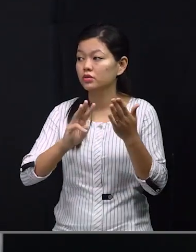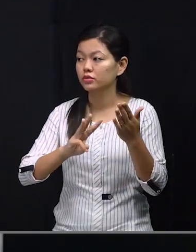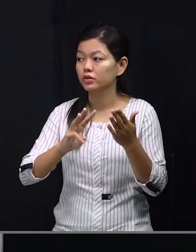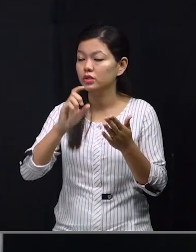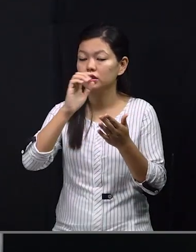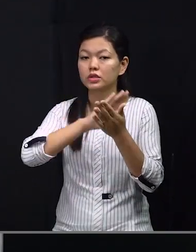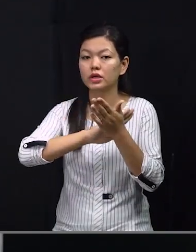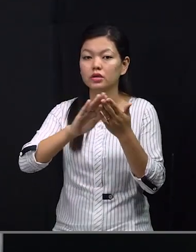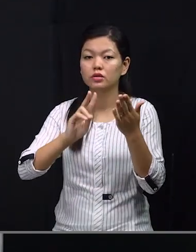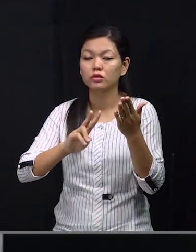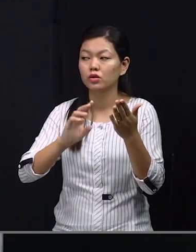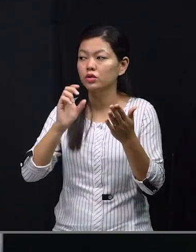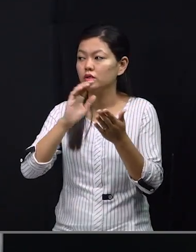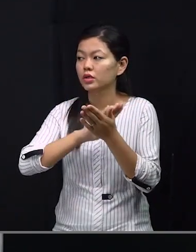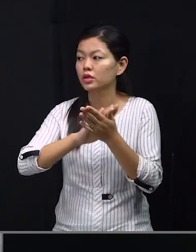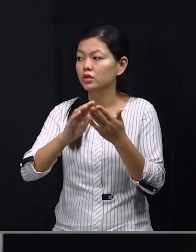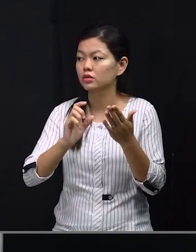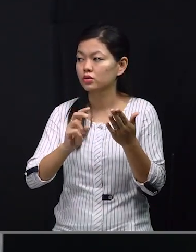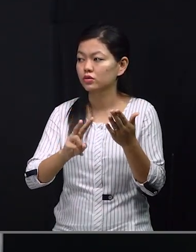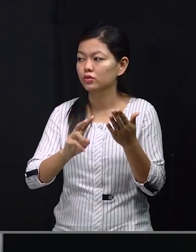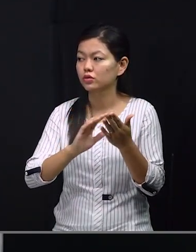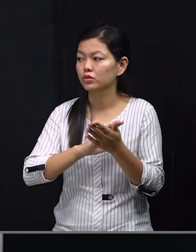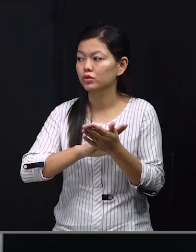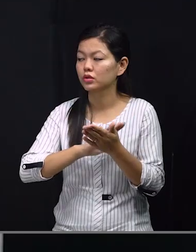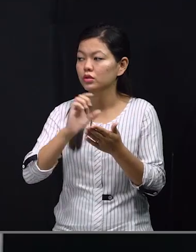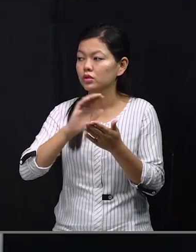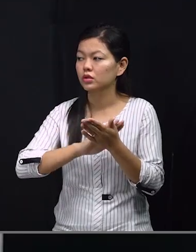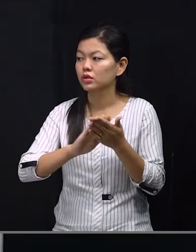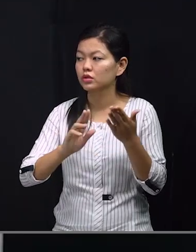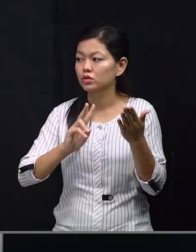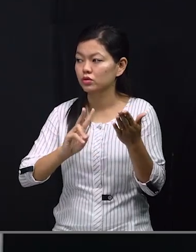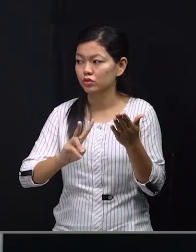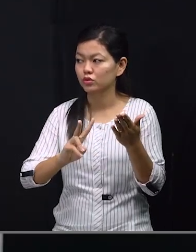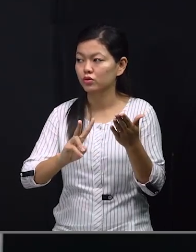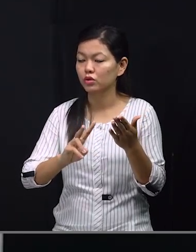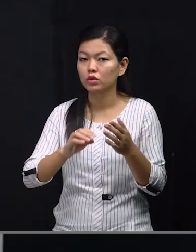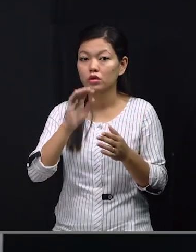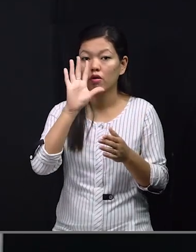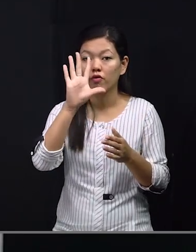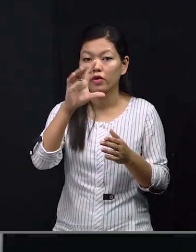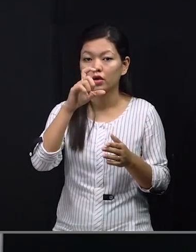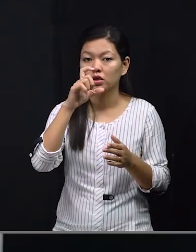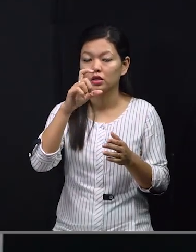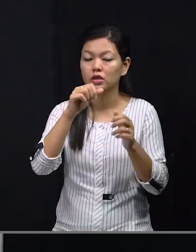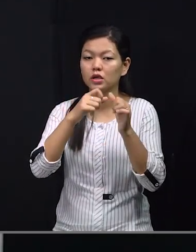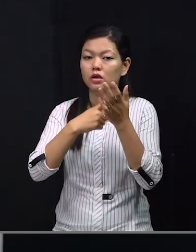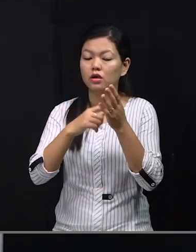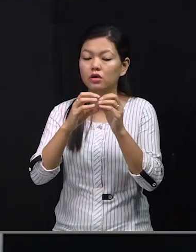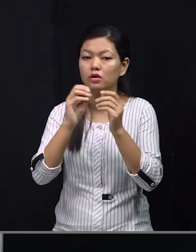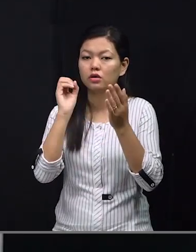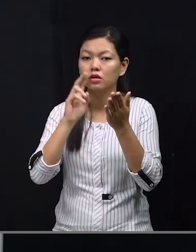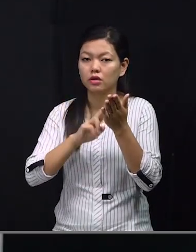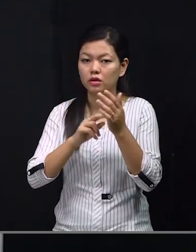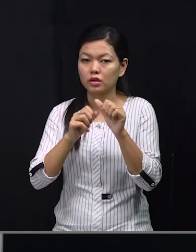Here we have 1, 2, 3, 4, 5 carbon atoms. So this will be chloropentane,